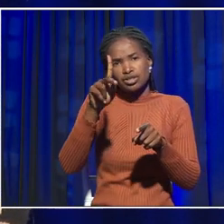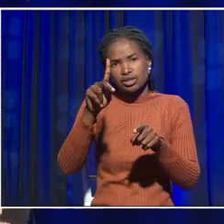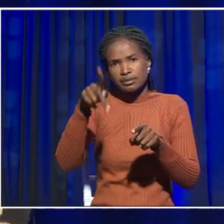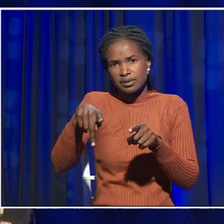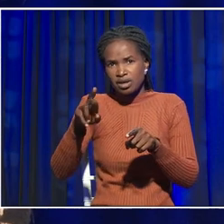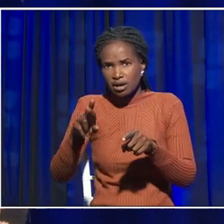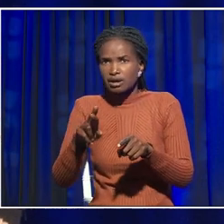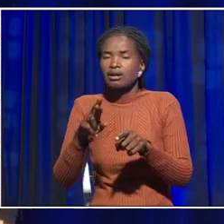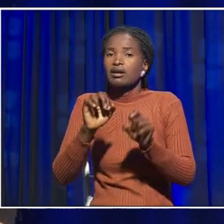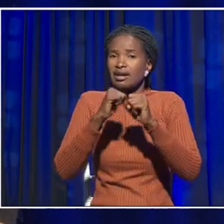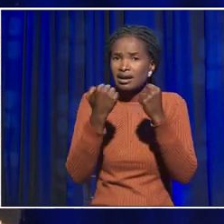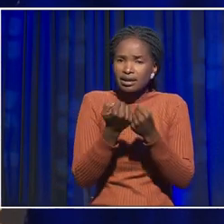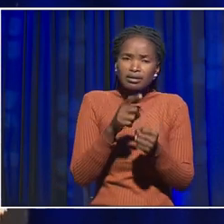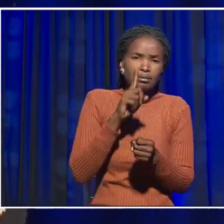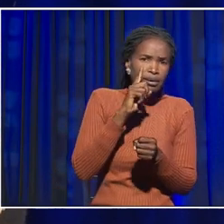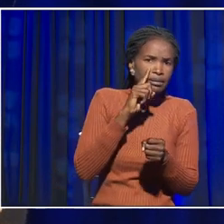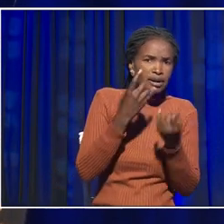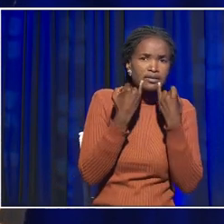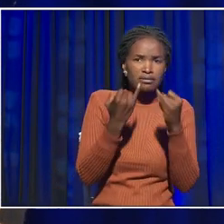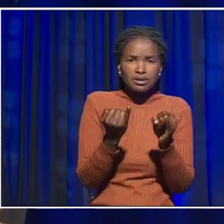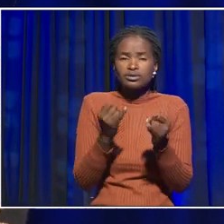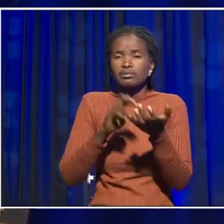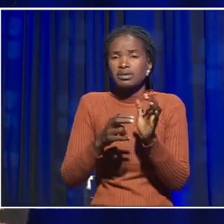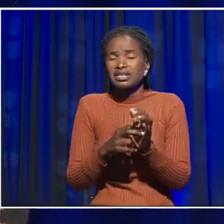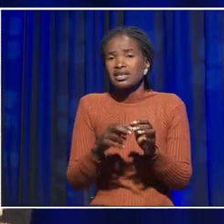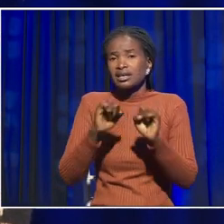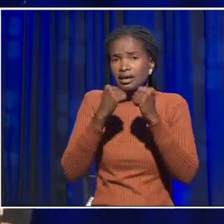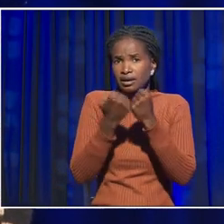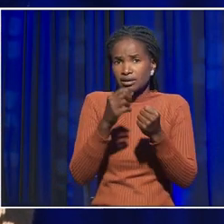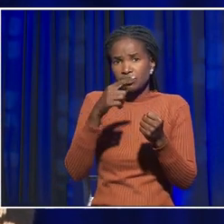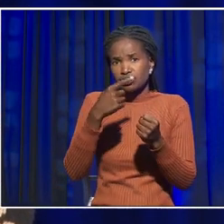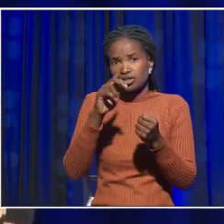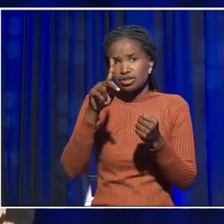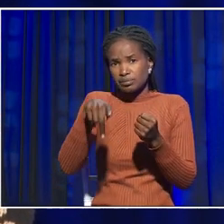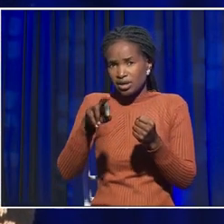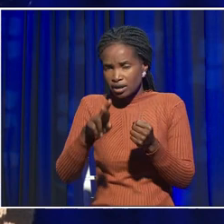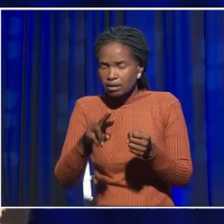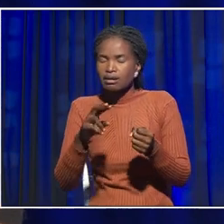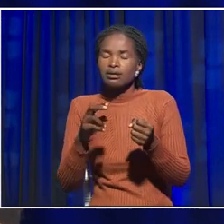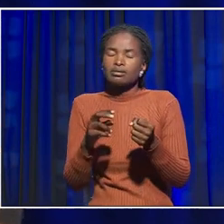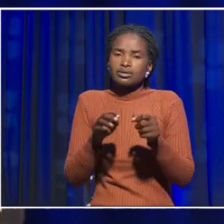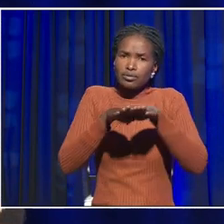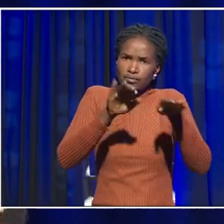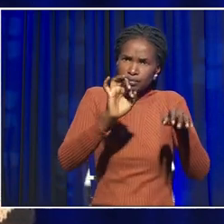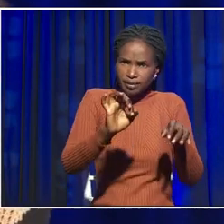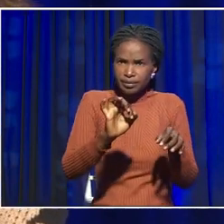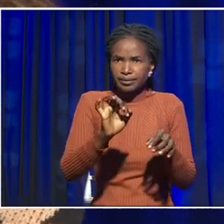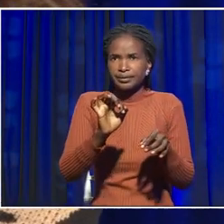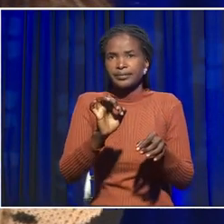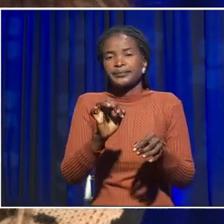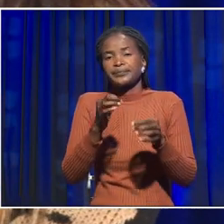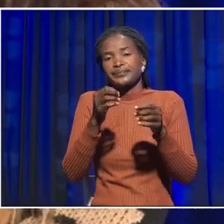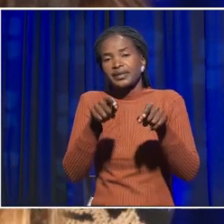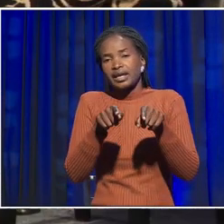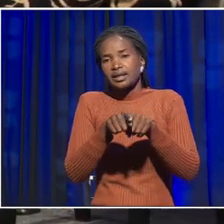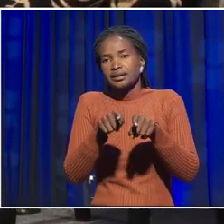governs data, which should be out there making sure that, you know, your rights as a